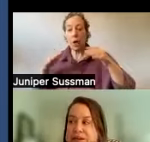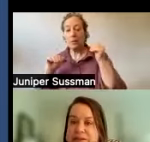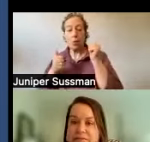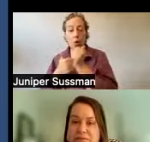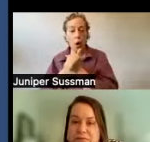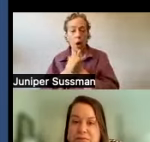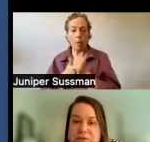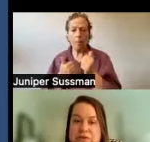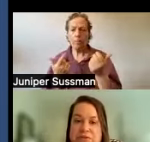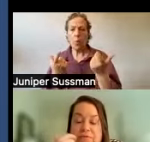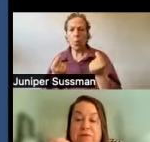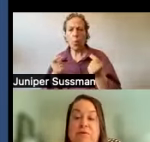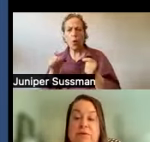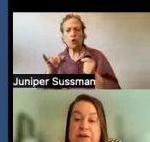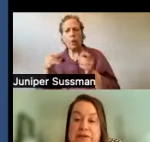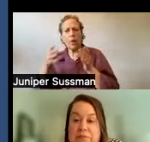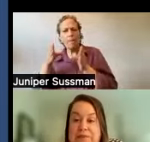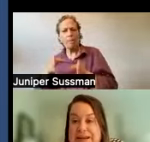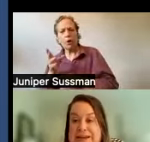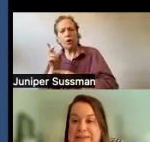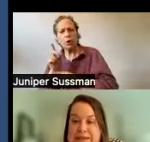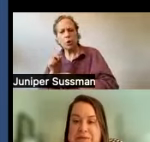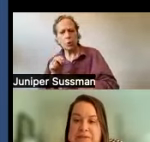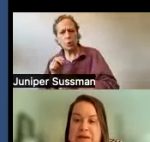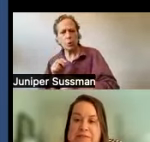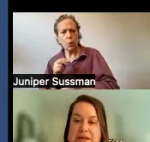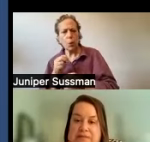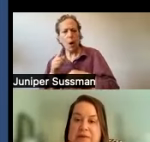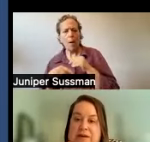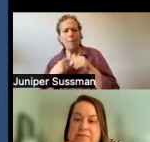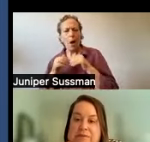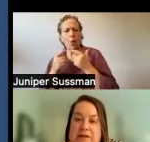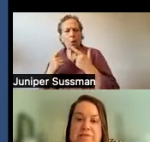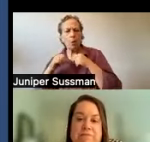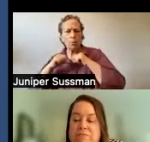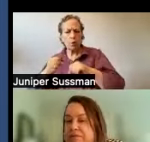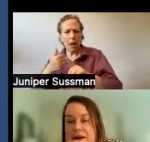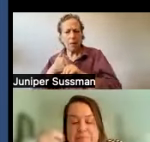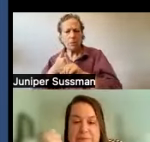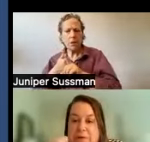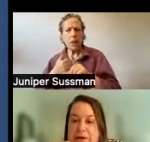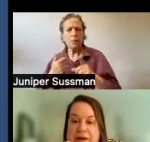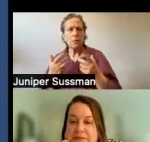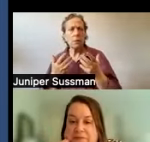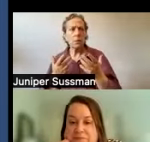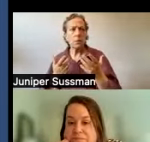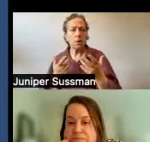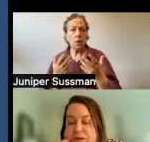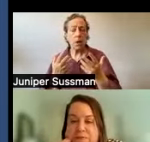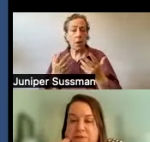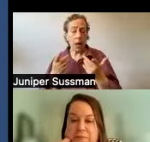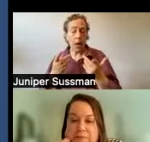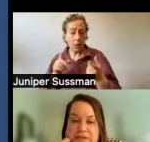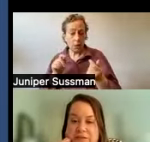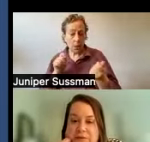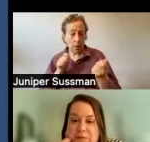what should that individual do in terms of their own knowledge of what they need to keep themselves safe, and if that maybe modifies whatever